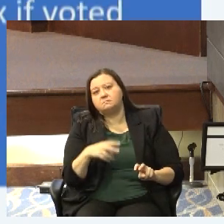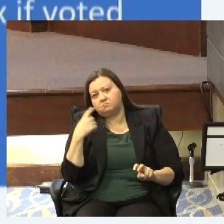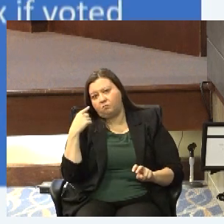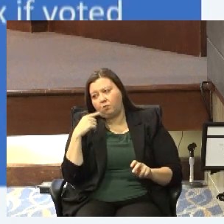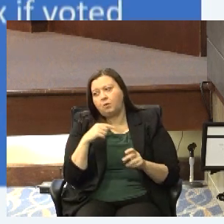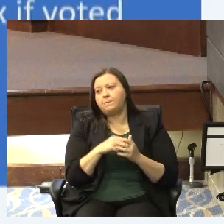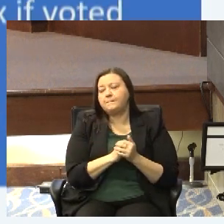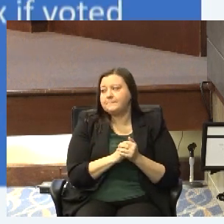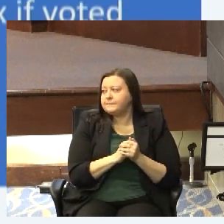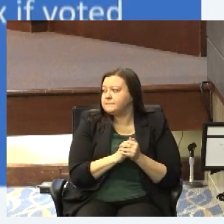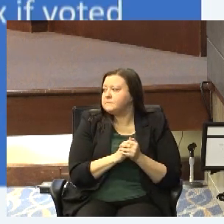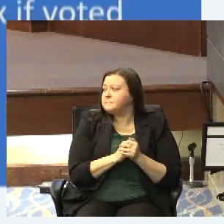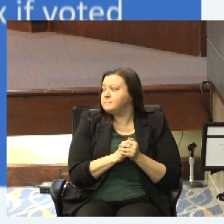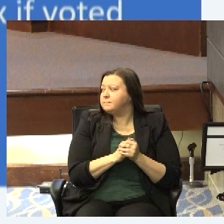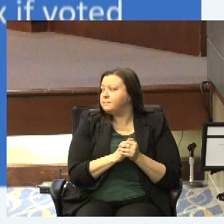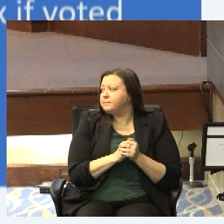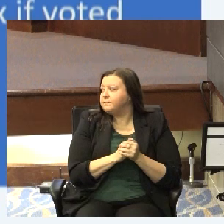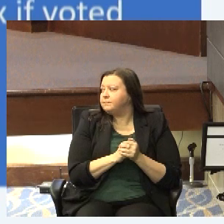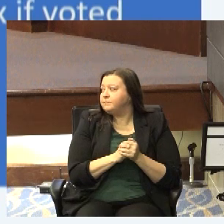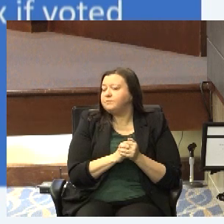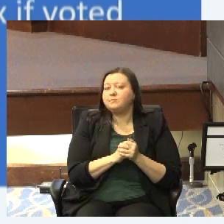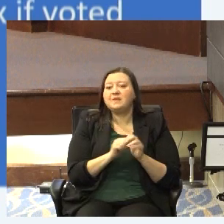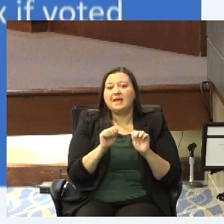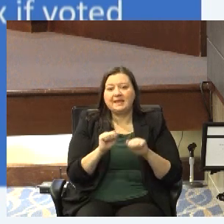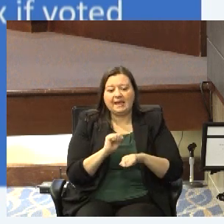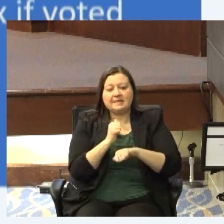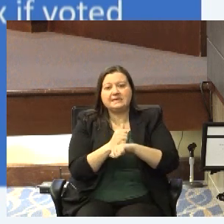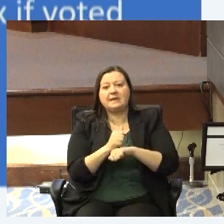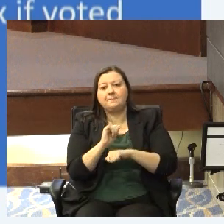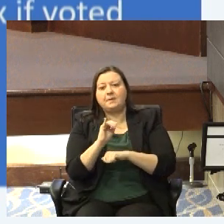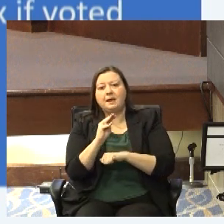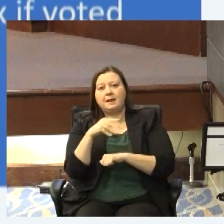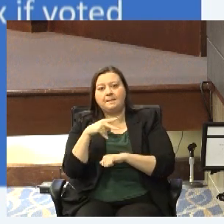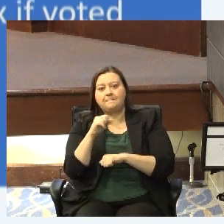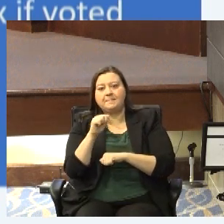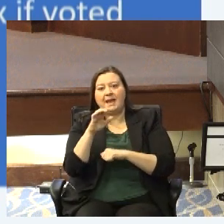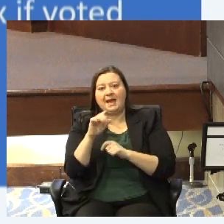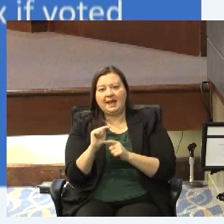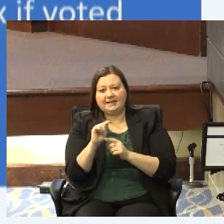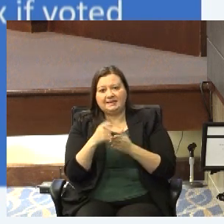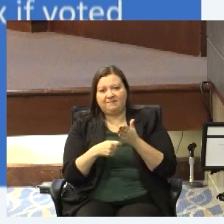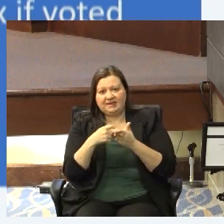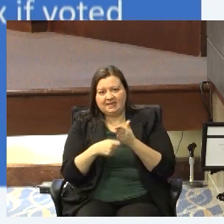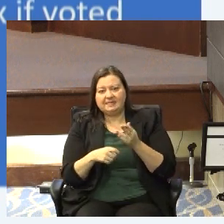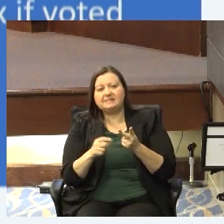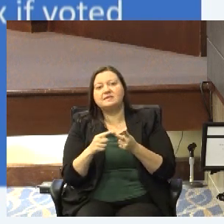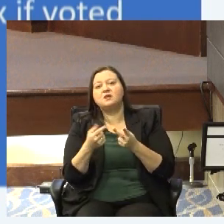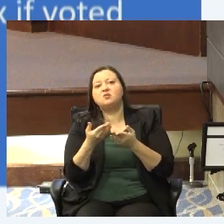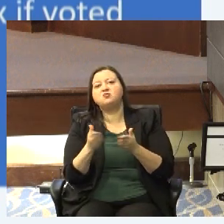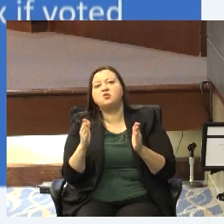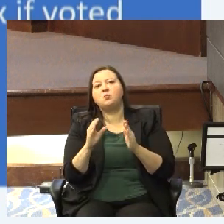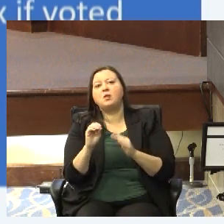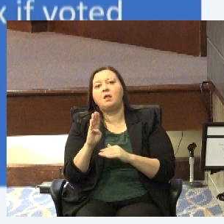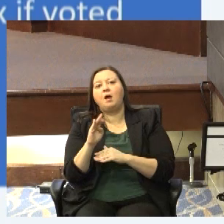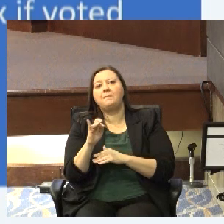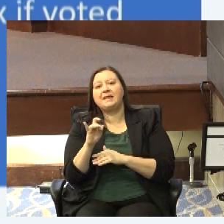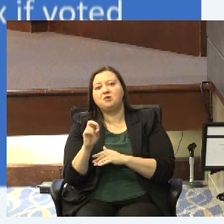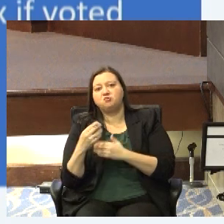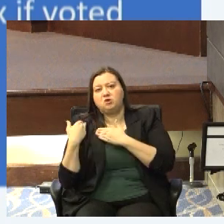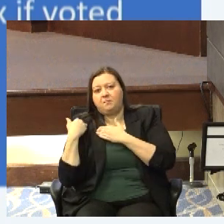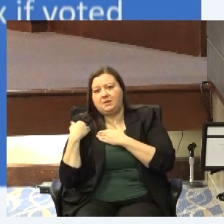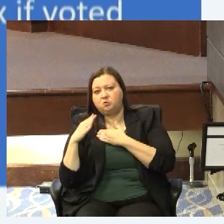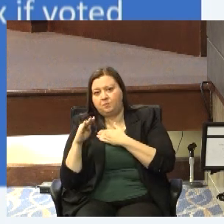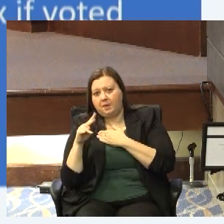assess for. They can impose impact fees. They also can issue general obligation bonds to fund road, water, and sewer